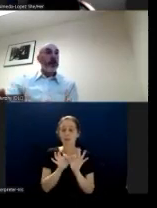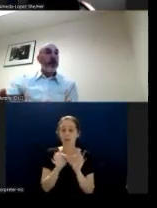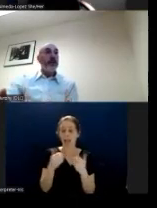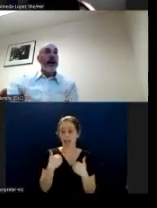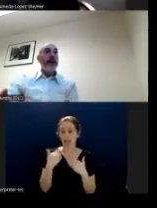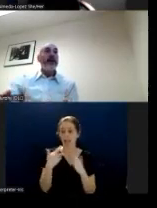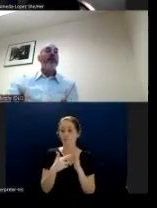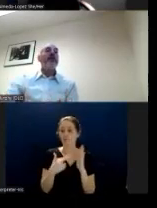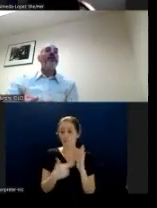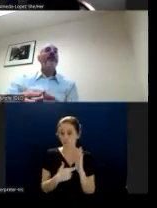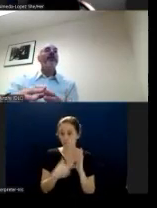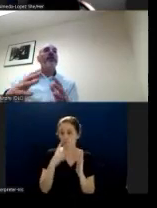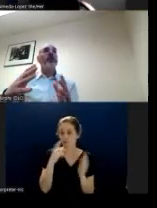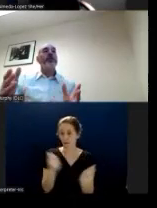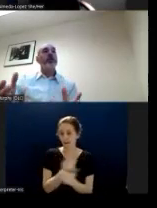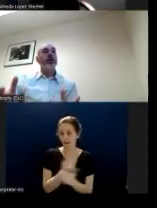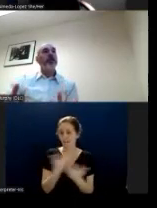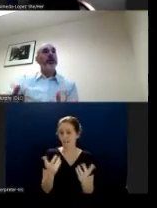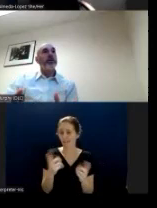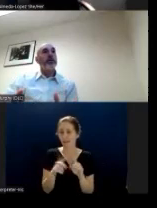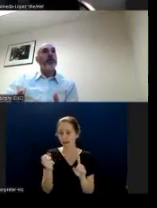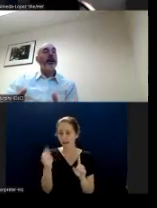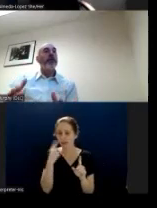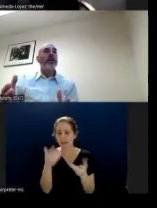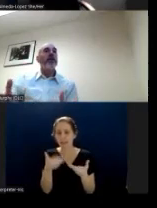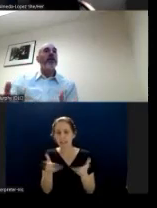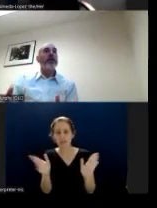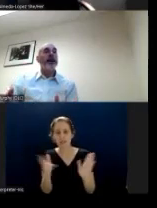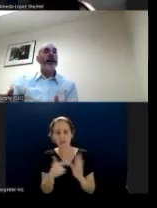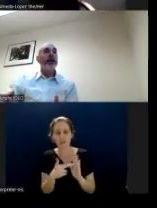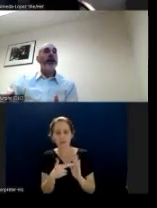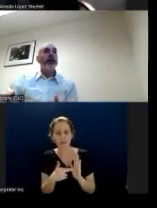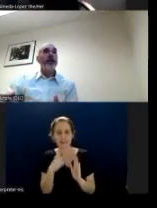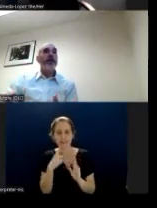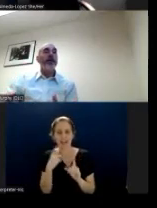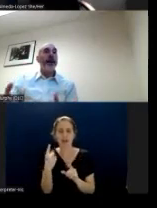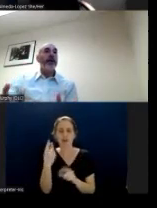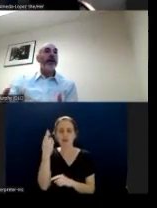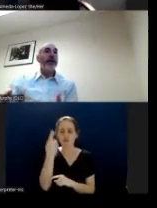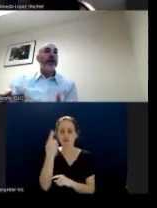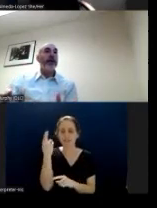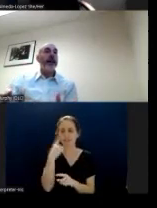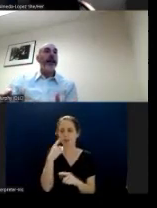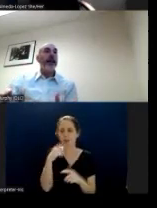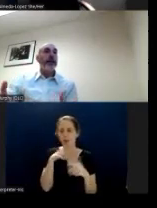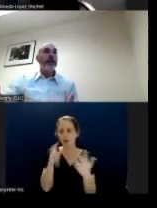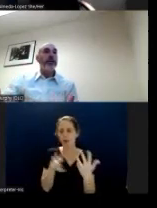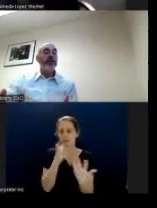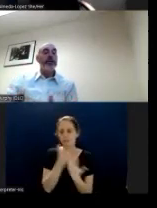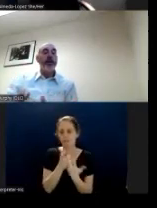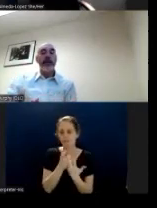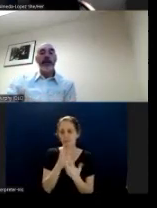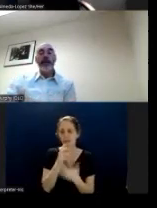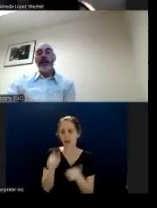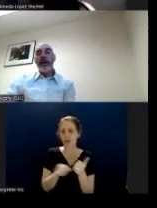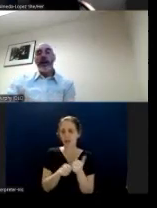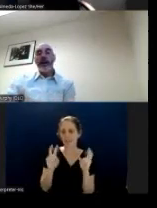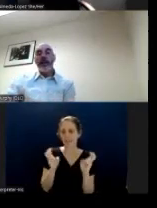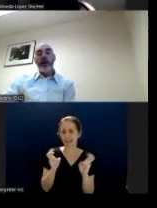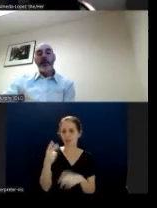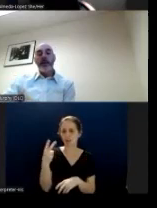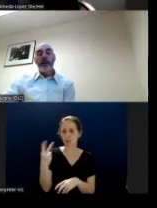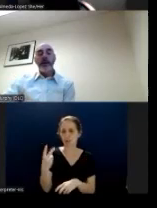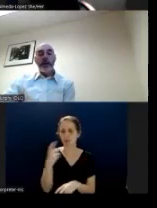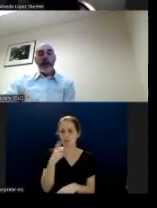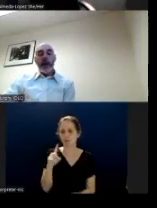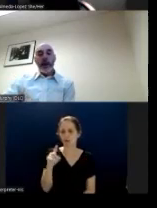rules for all of that, but there's also sort of a more general rule that reasonable accommodations under Title II of the ADA, which voting